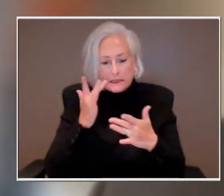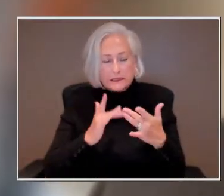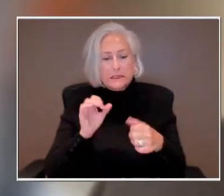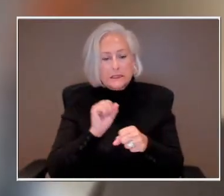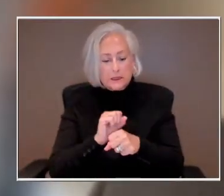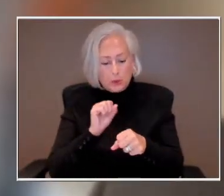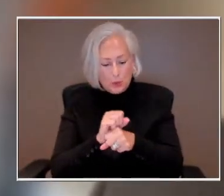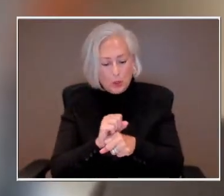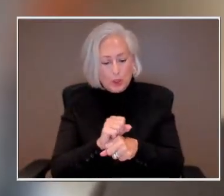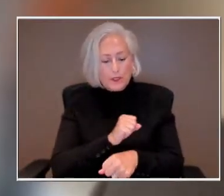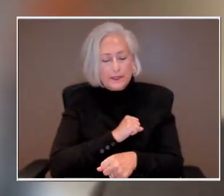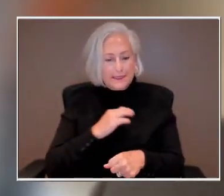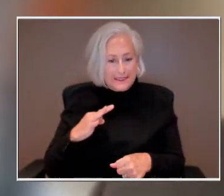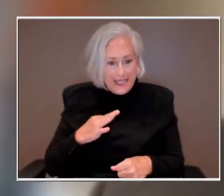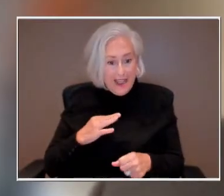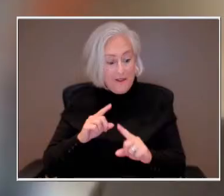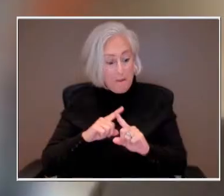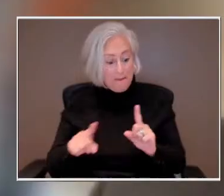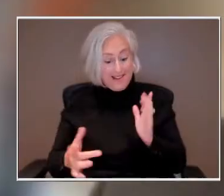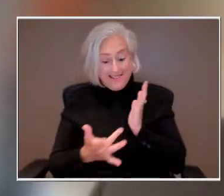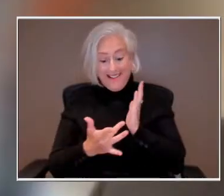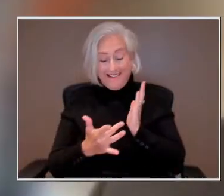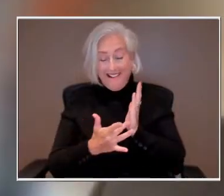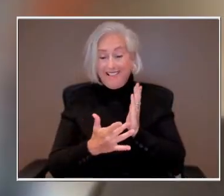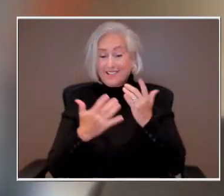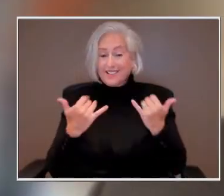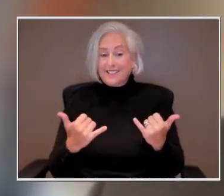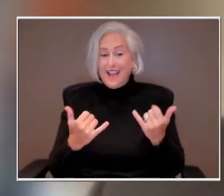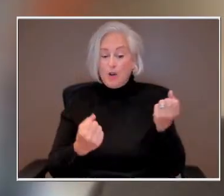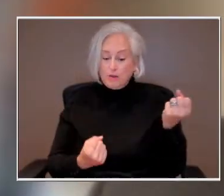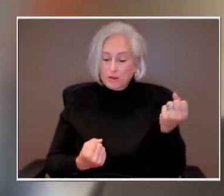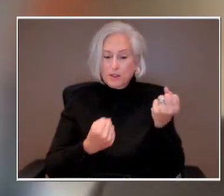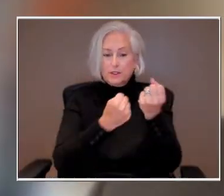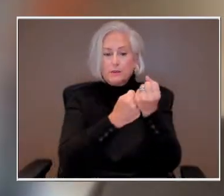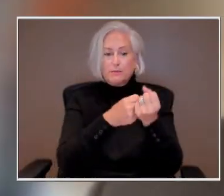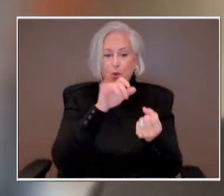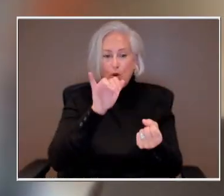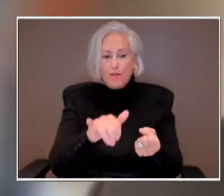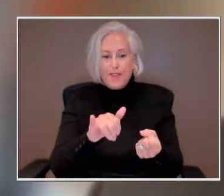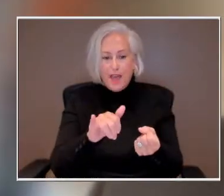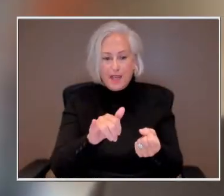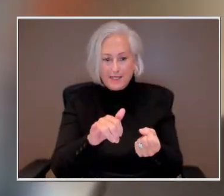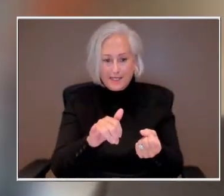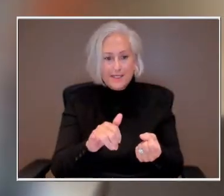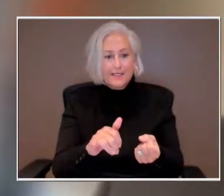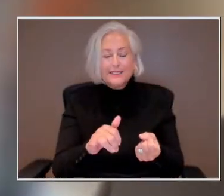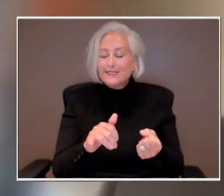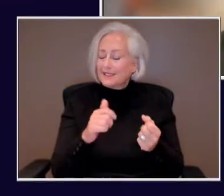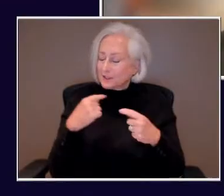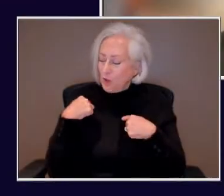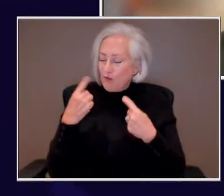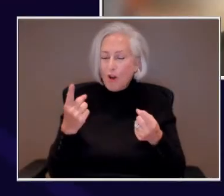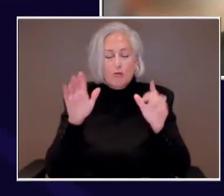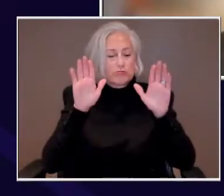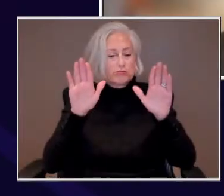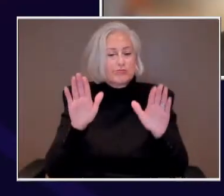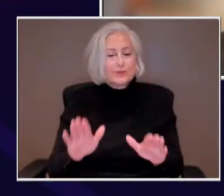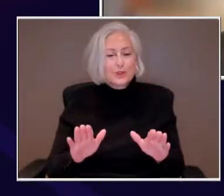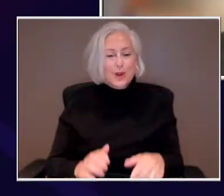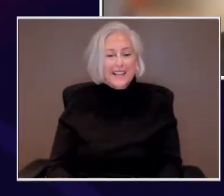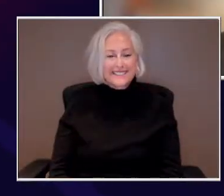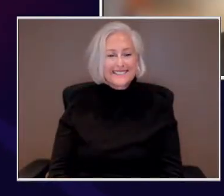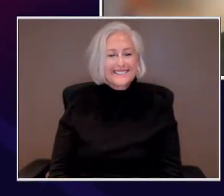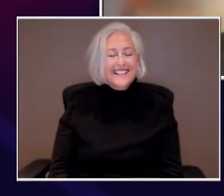have to support that, and being able to do that as we move along this has been great. Huge thank you to